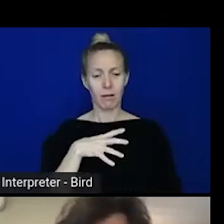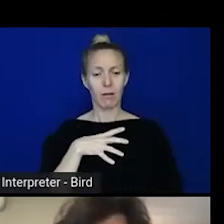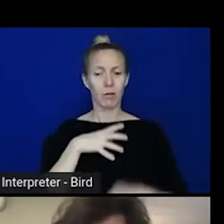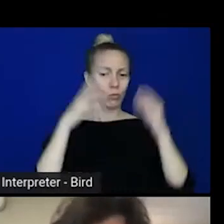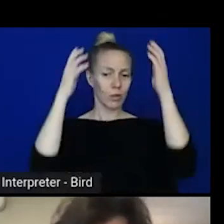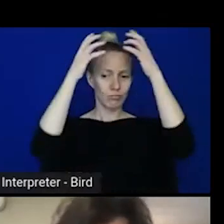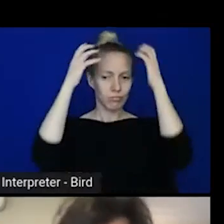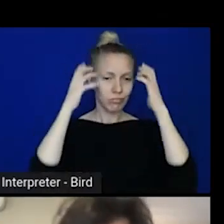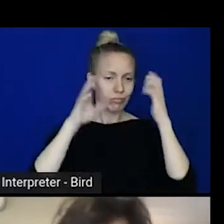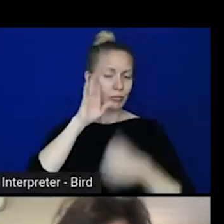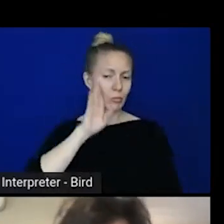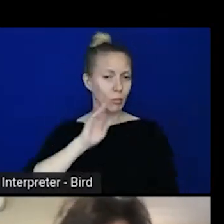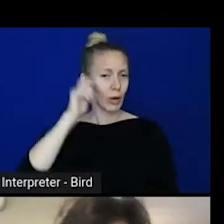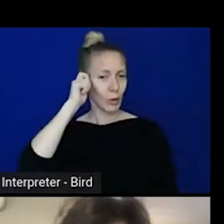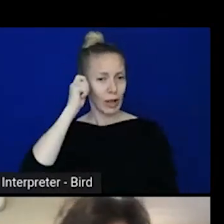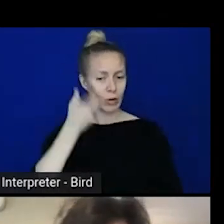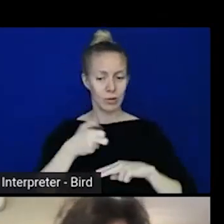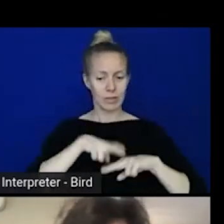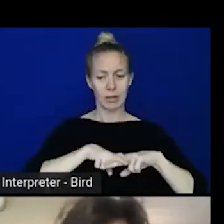orange backdrop.